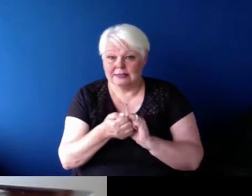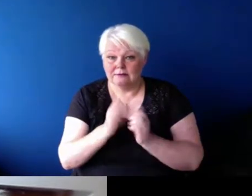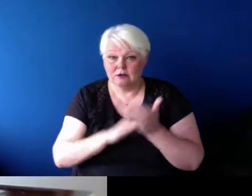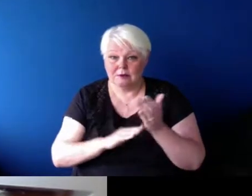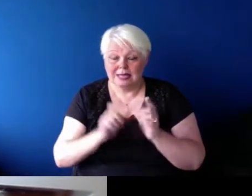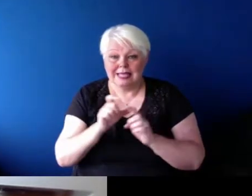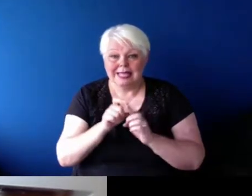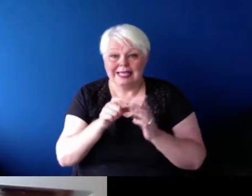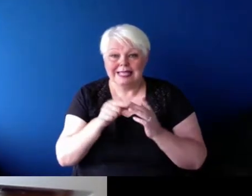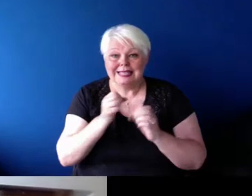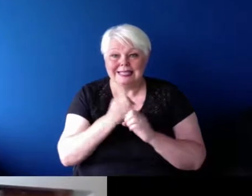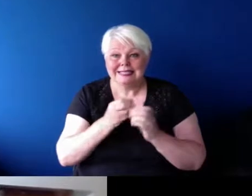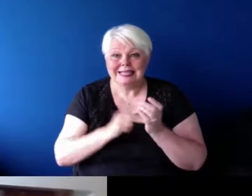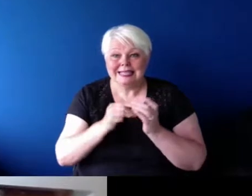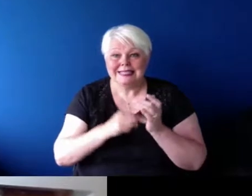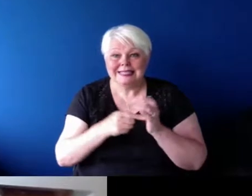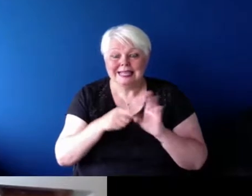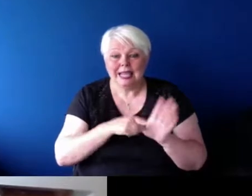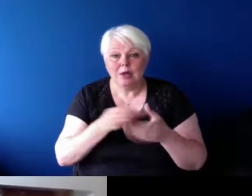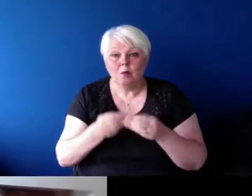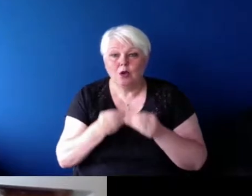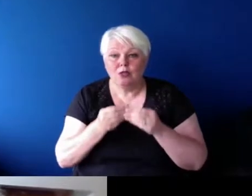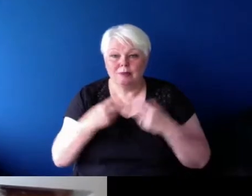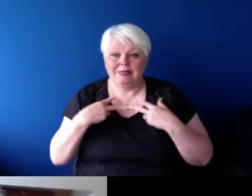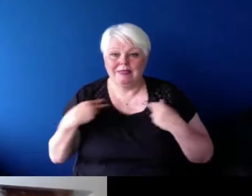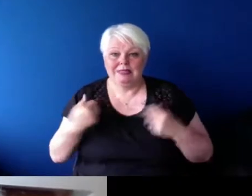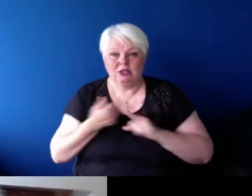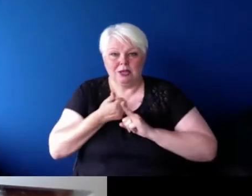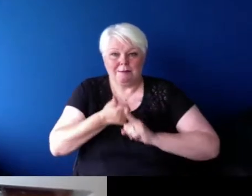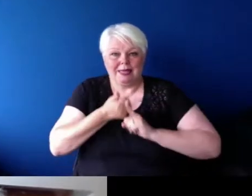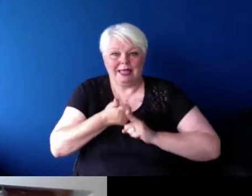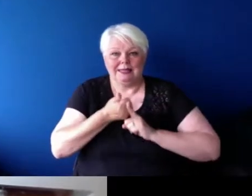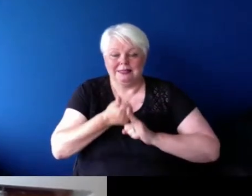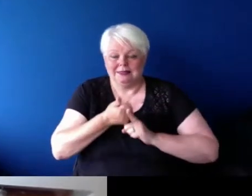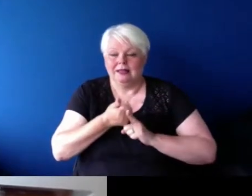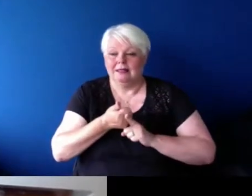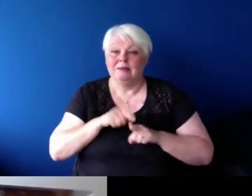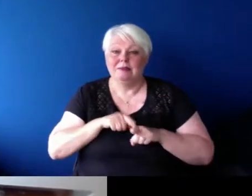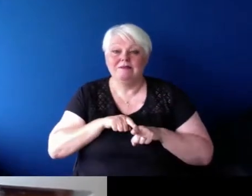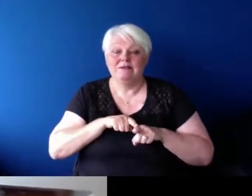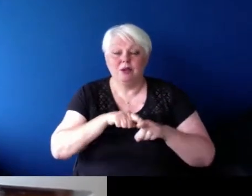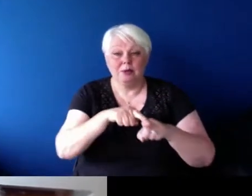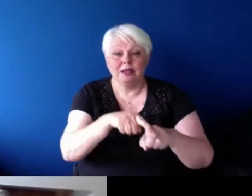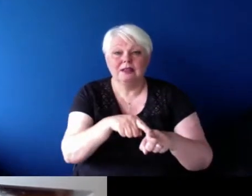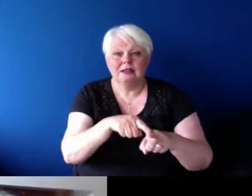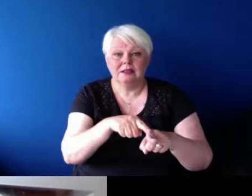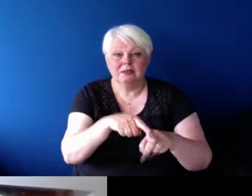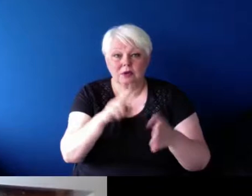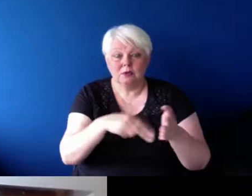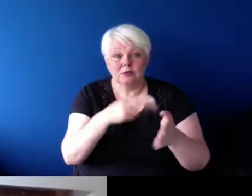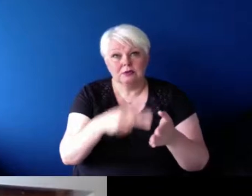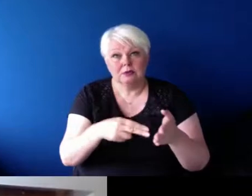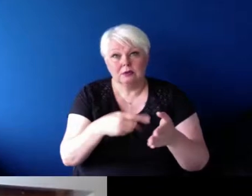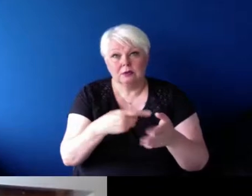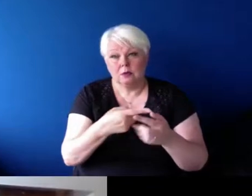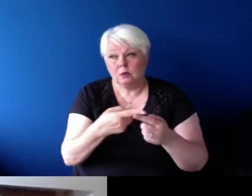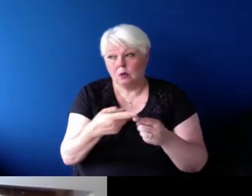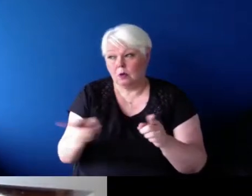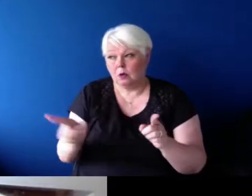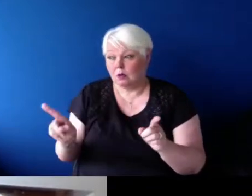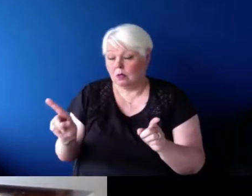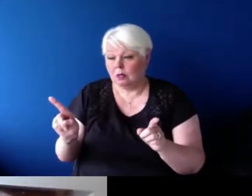the Methodist campaigning group, have been following the synod votes, and I believe all but one